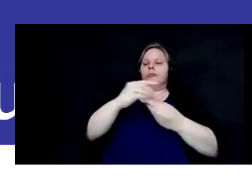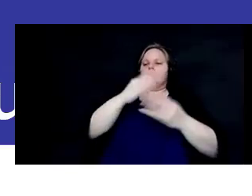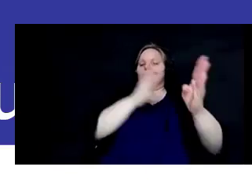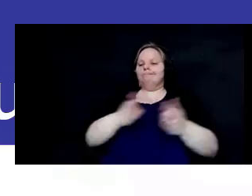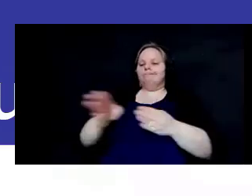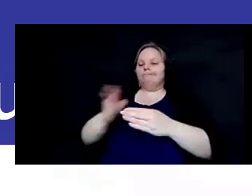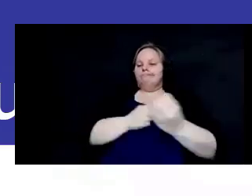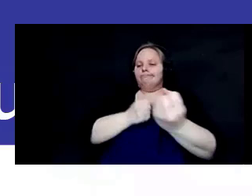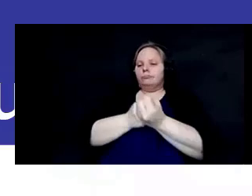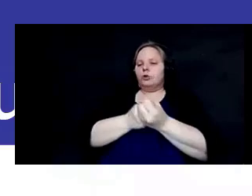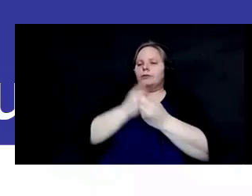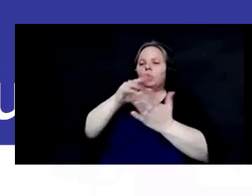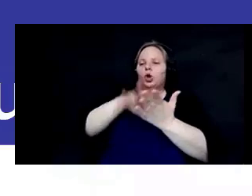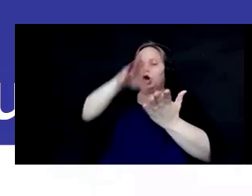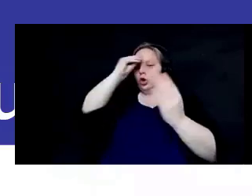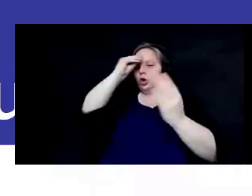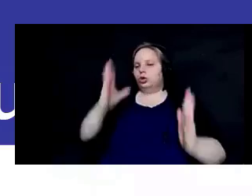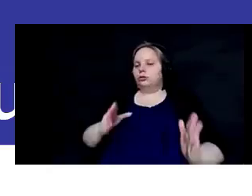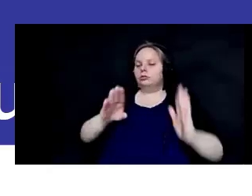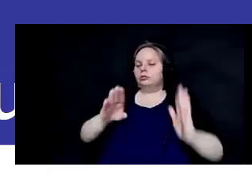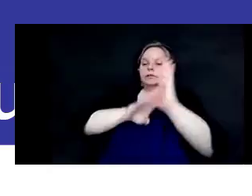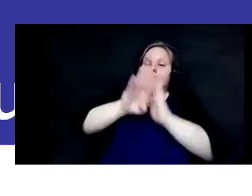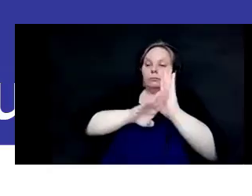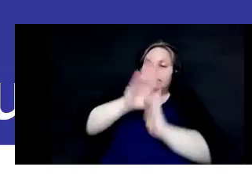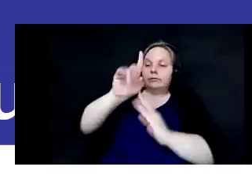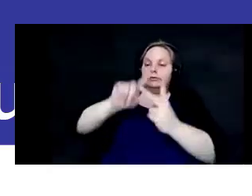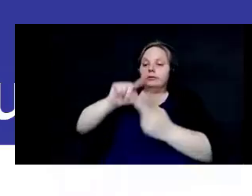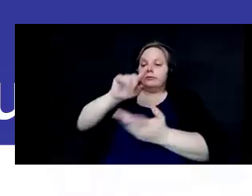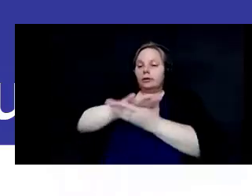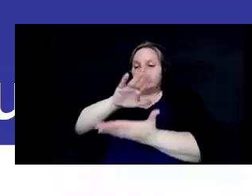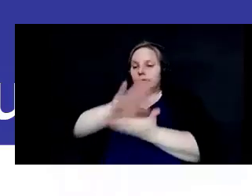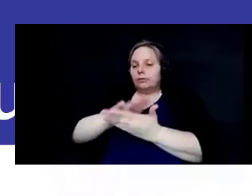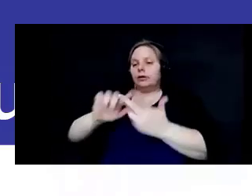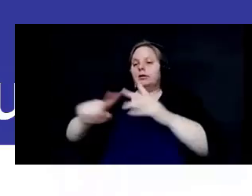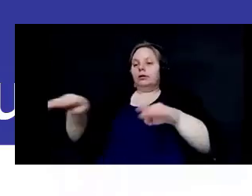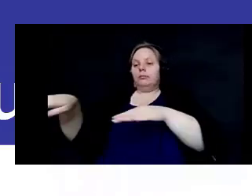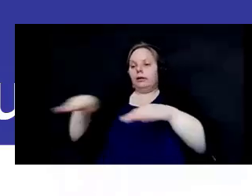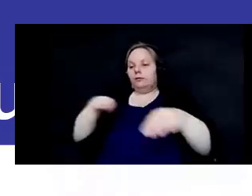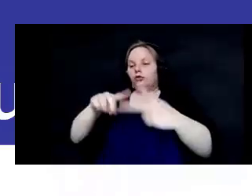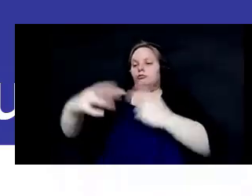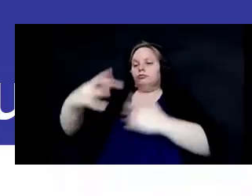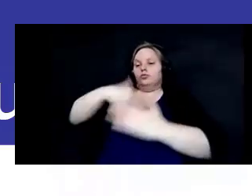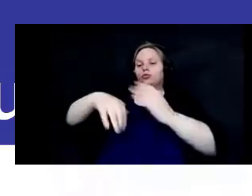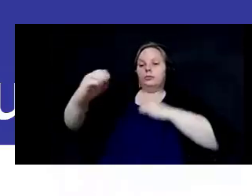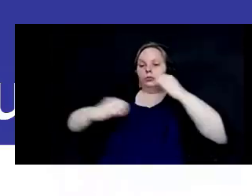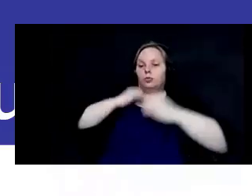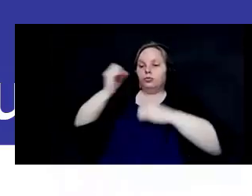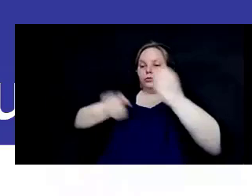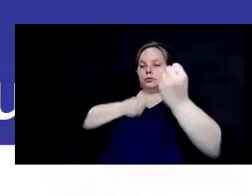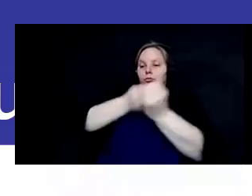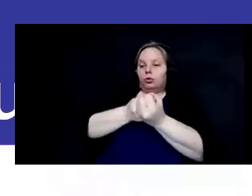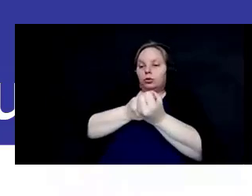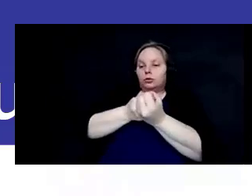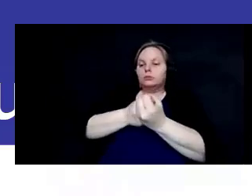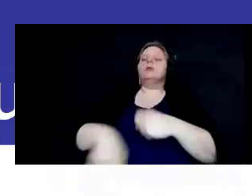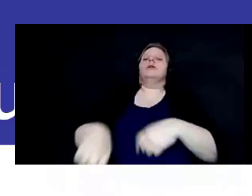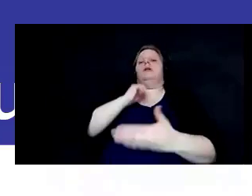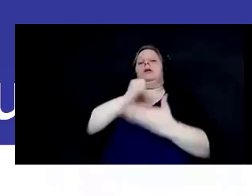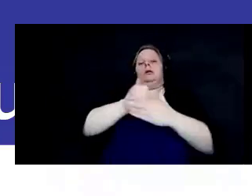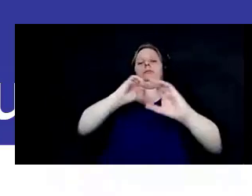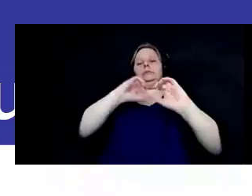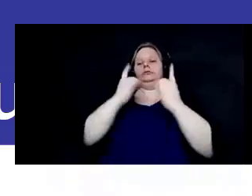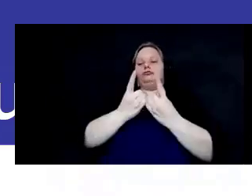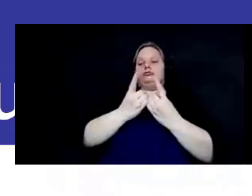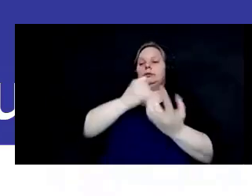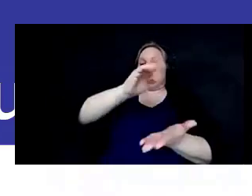including developmental, academic, behavioral, and social and emotional supports. It helps districts and schools